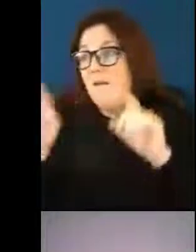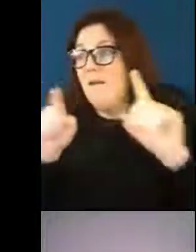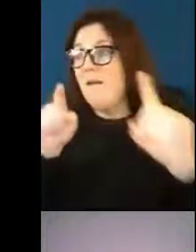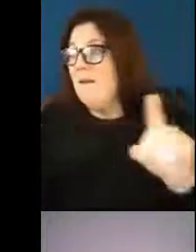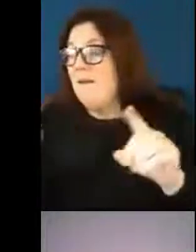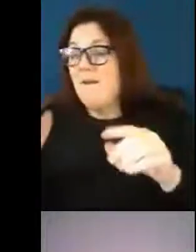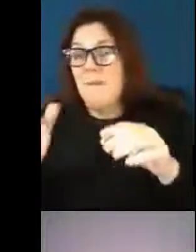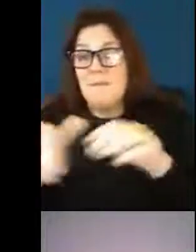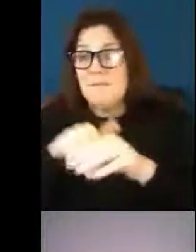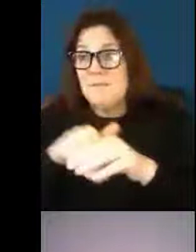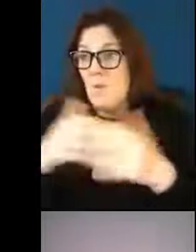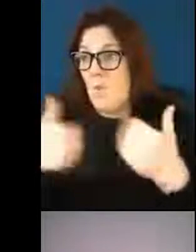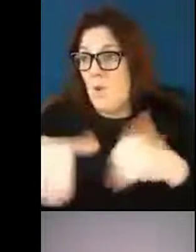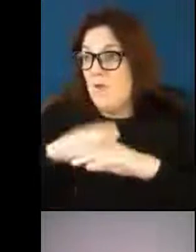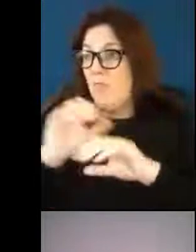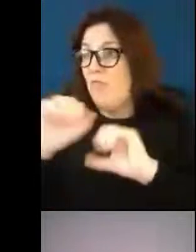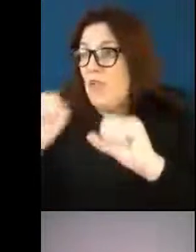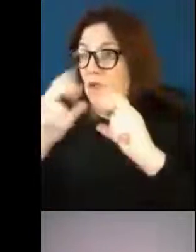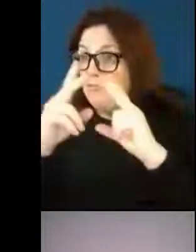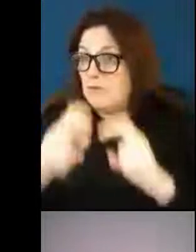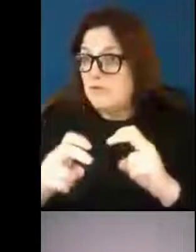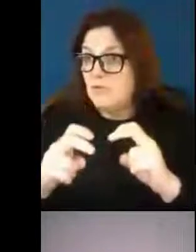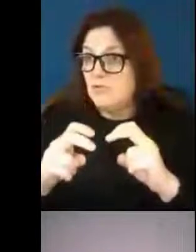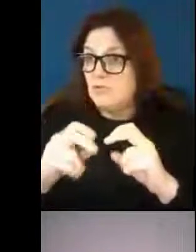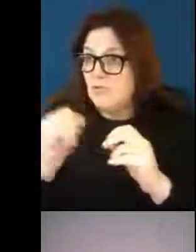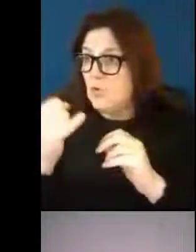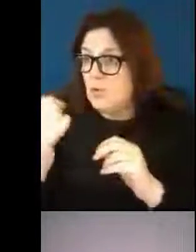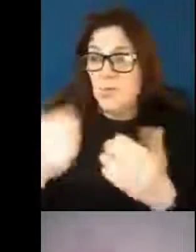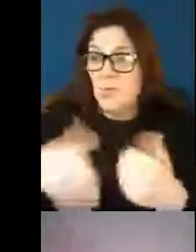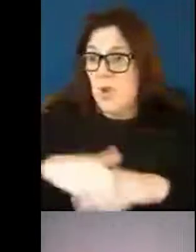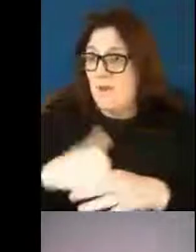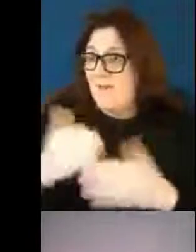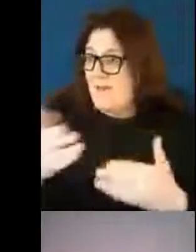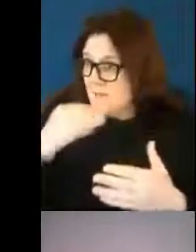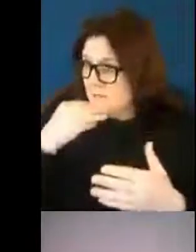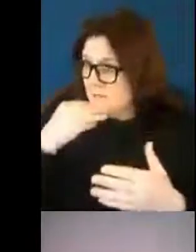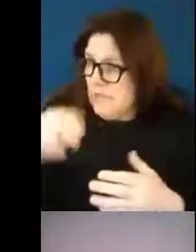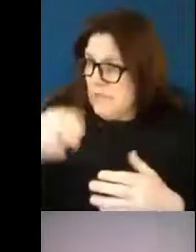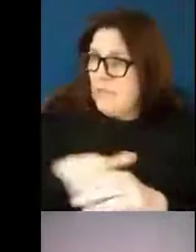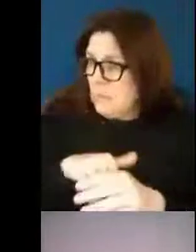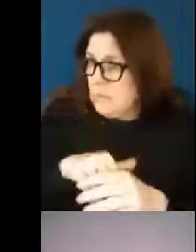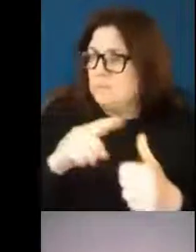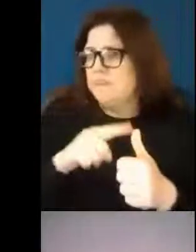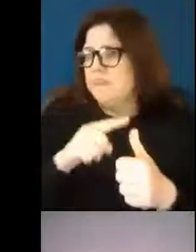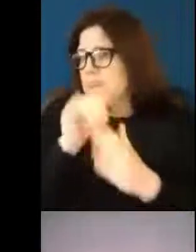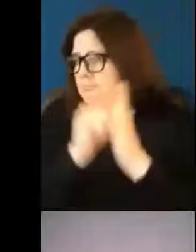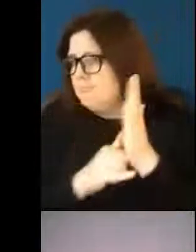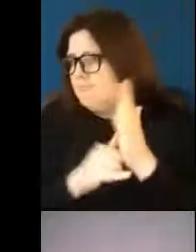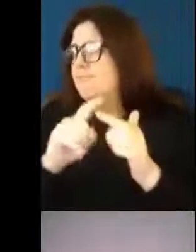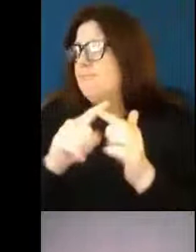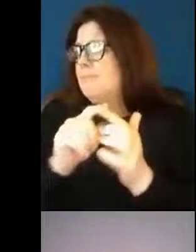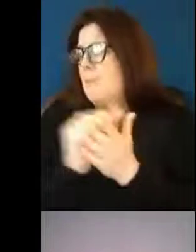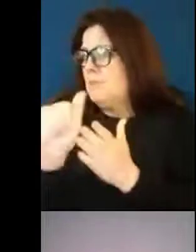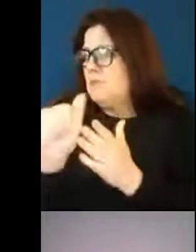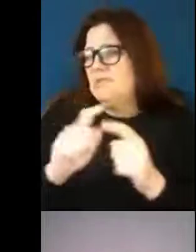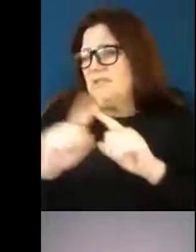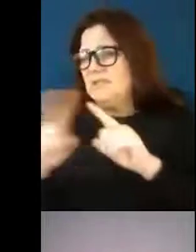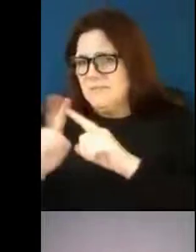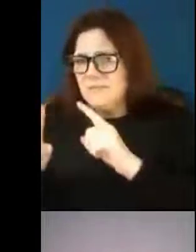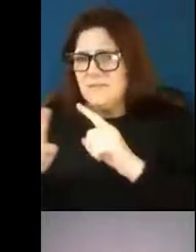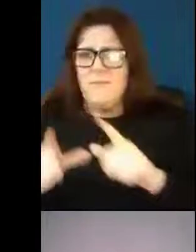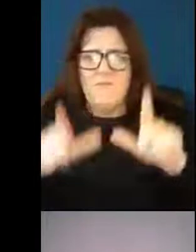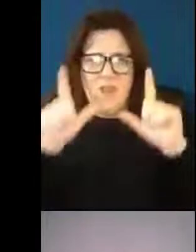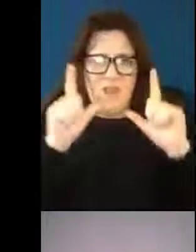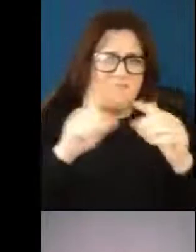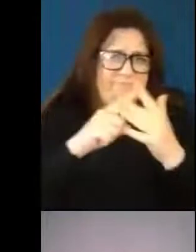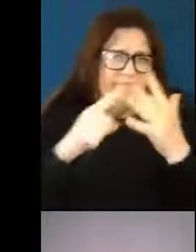research journeys, and provide for a diversity of ways in which you can